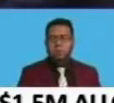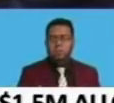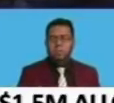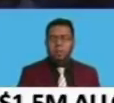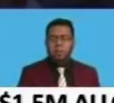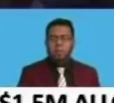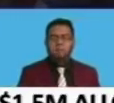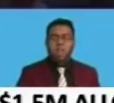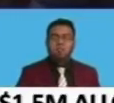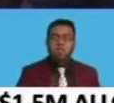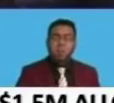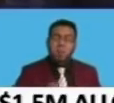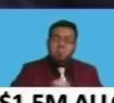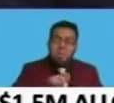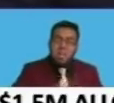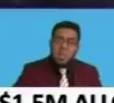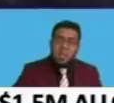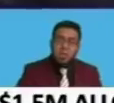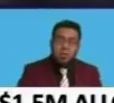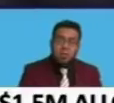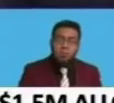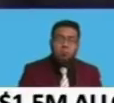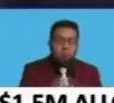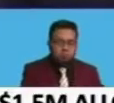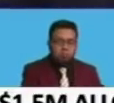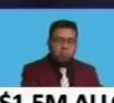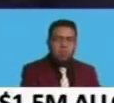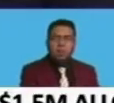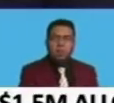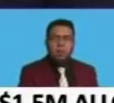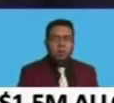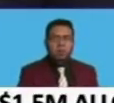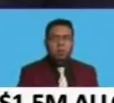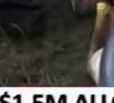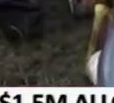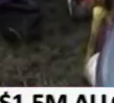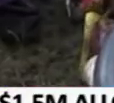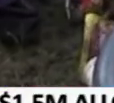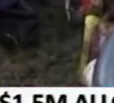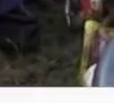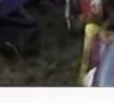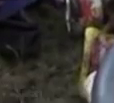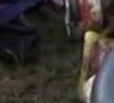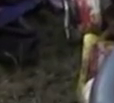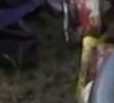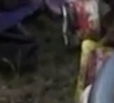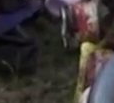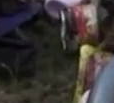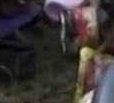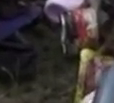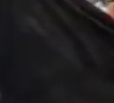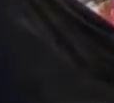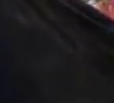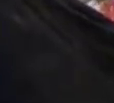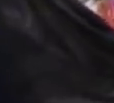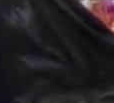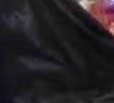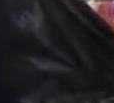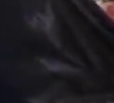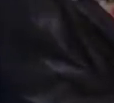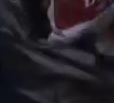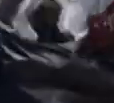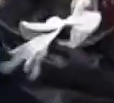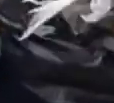leaves and kitchen waste. So we'll actually be creating compost from that waste for productive use. Meanwhile, the new national